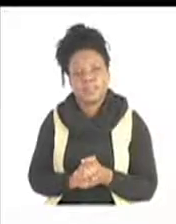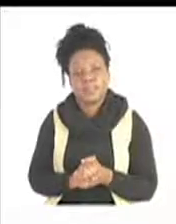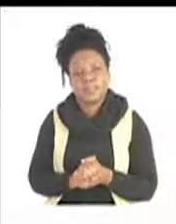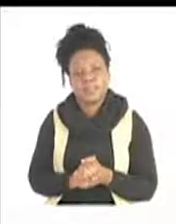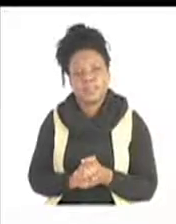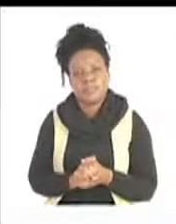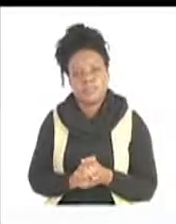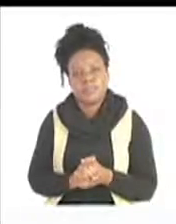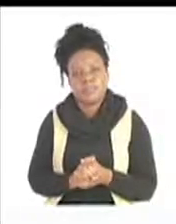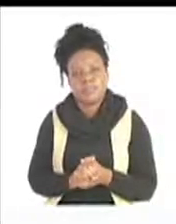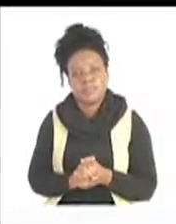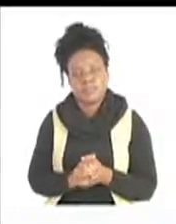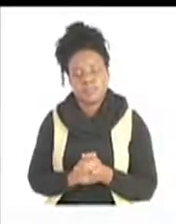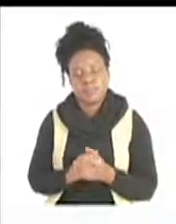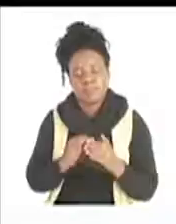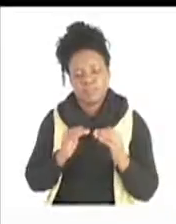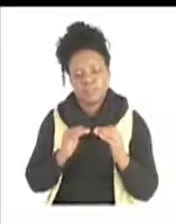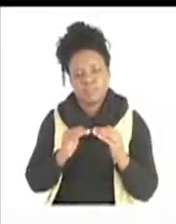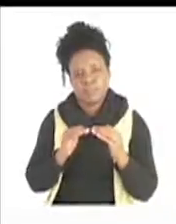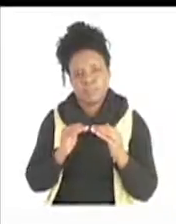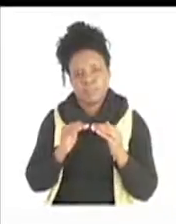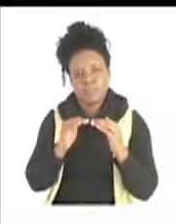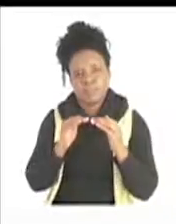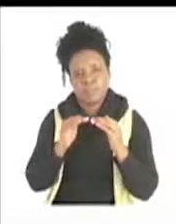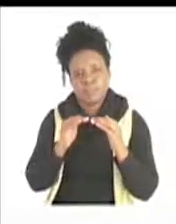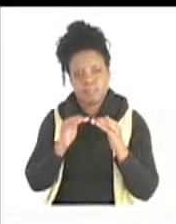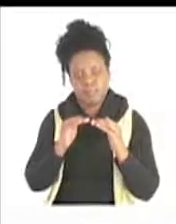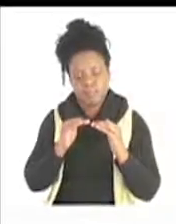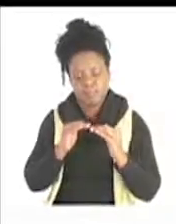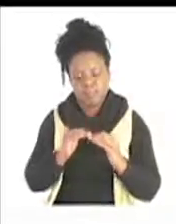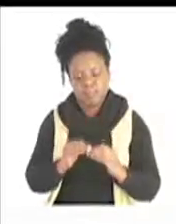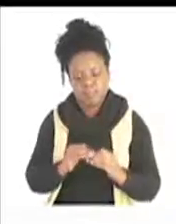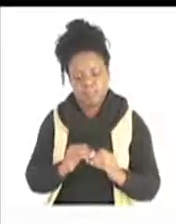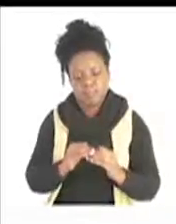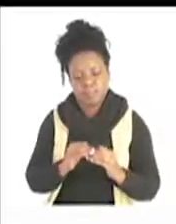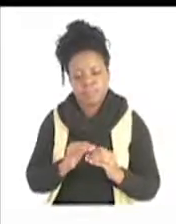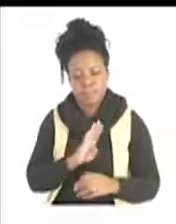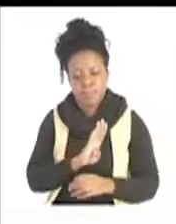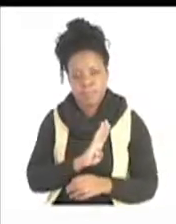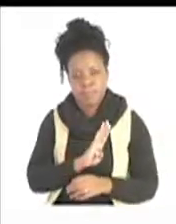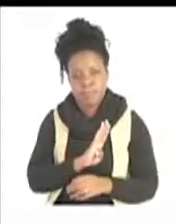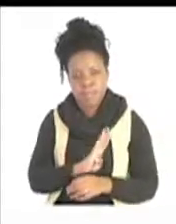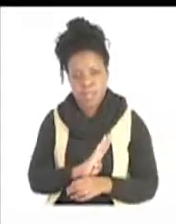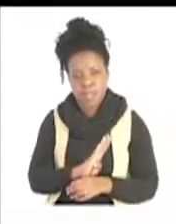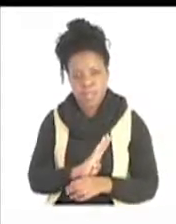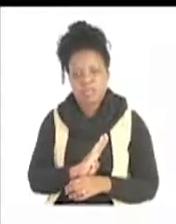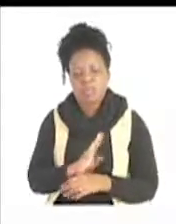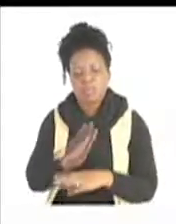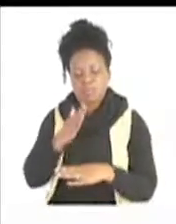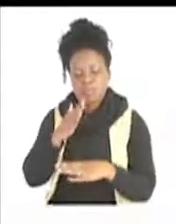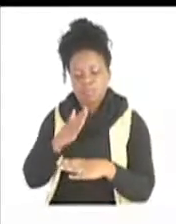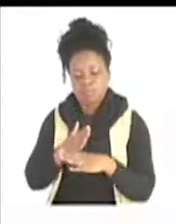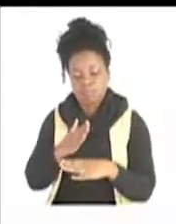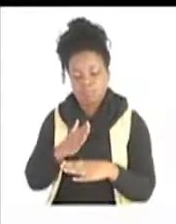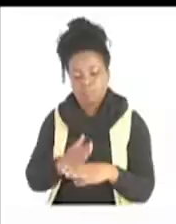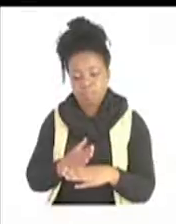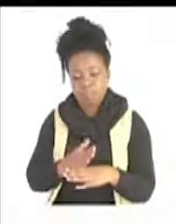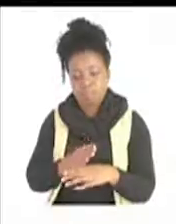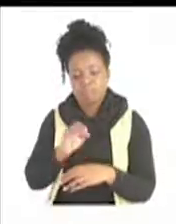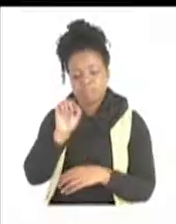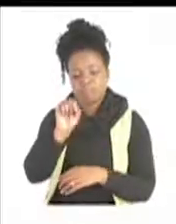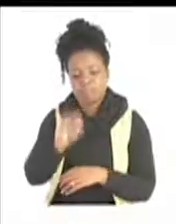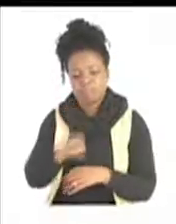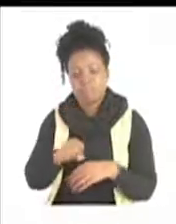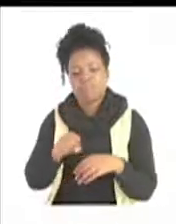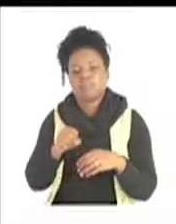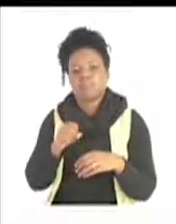the column, there is also an activity that you need to do. B, the instruction